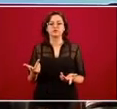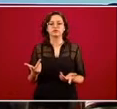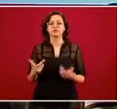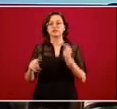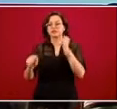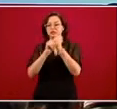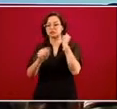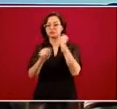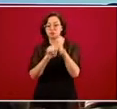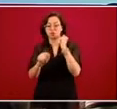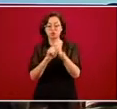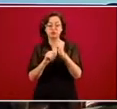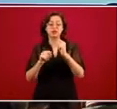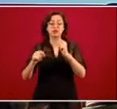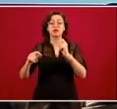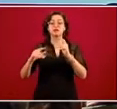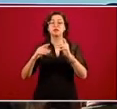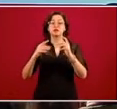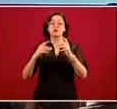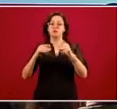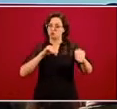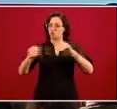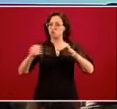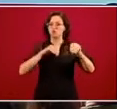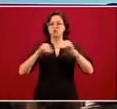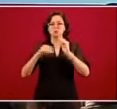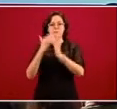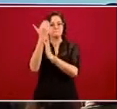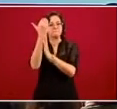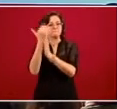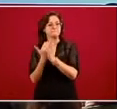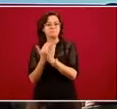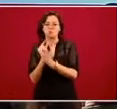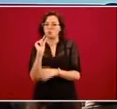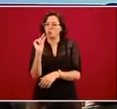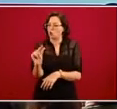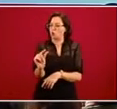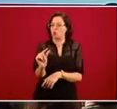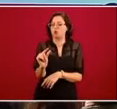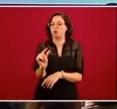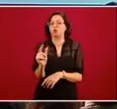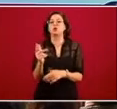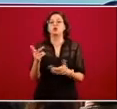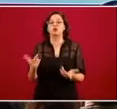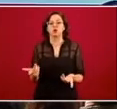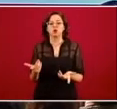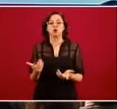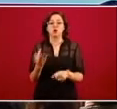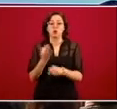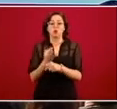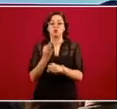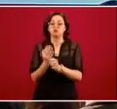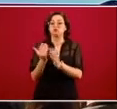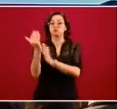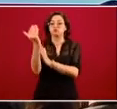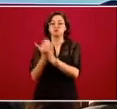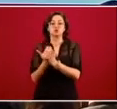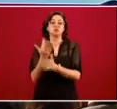that is the one that shows the lesser increase according to this data, also